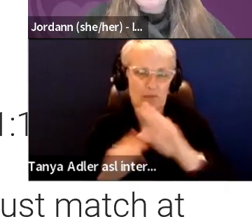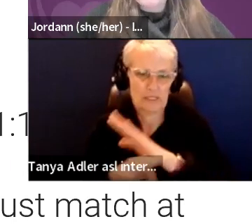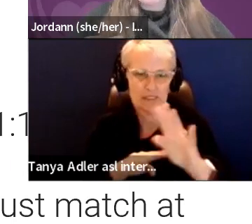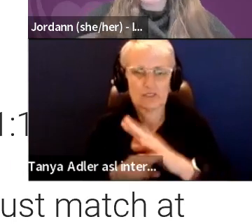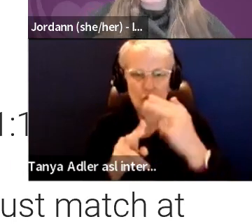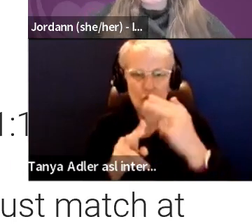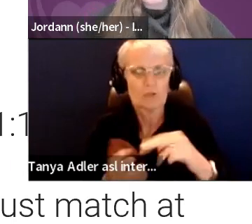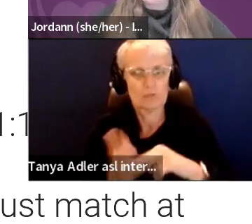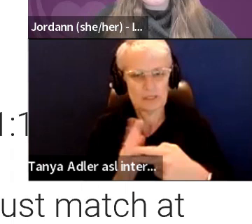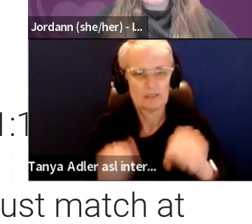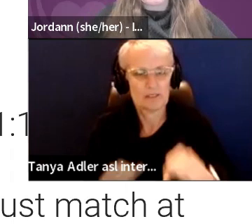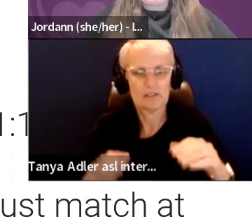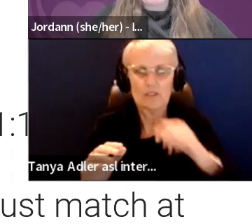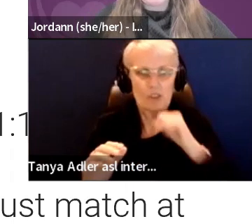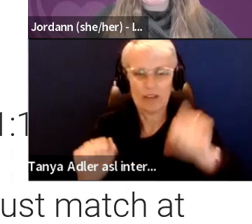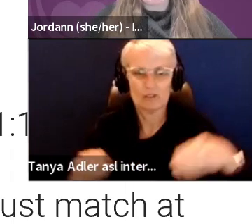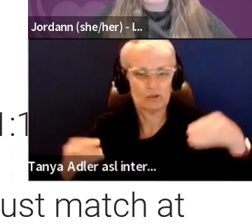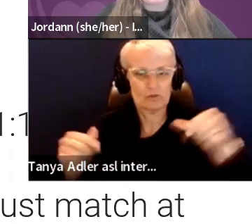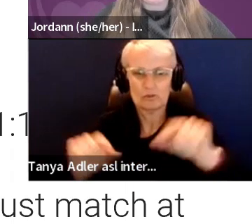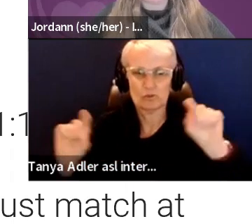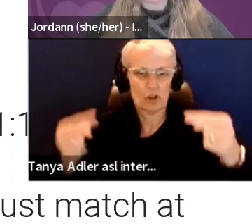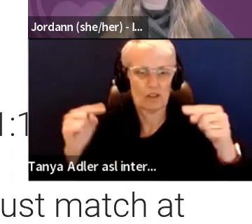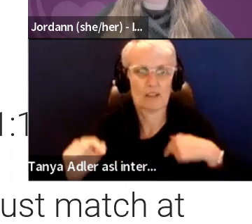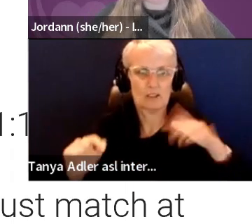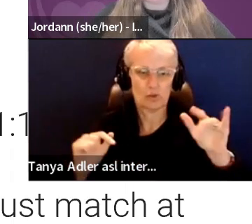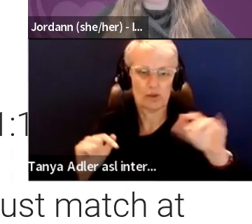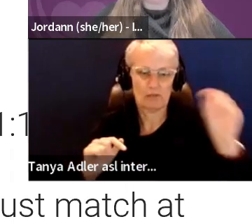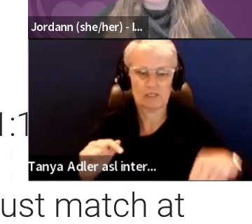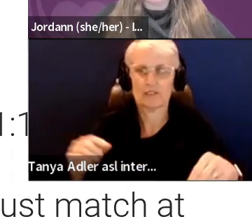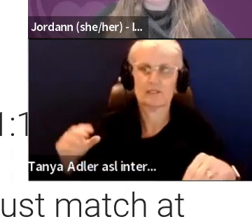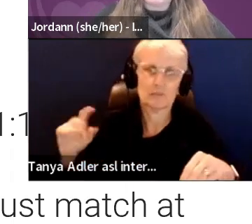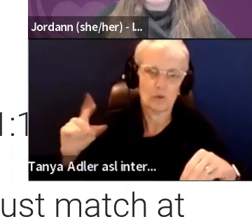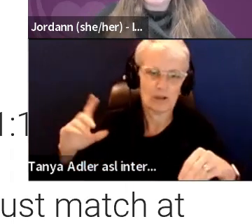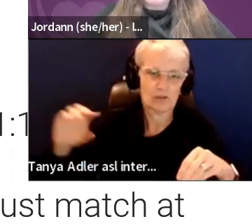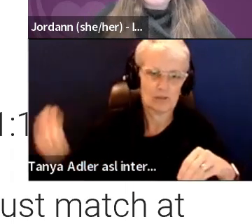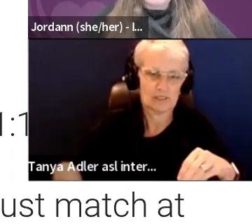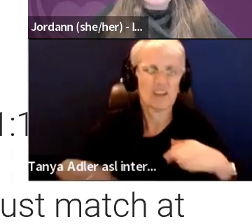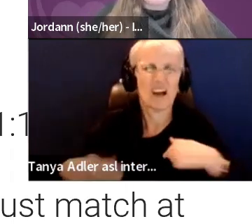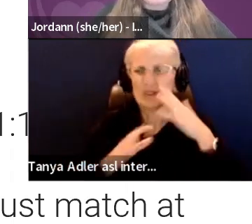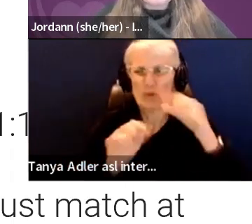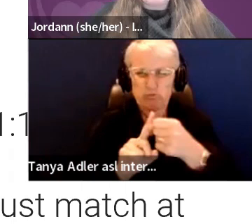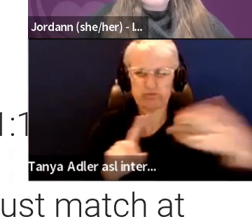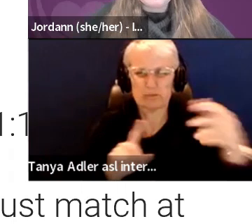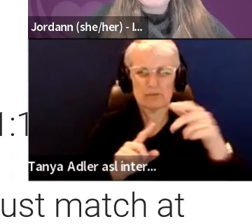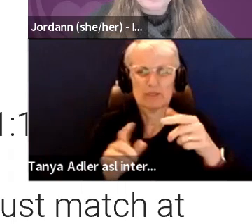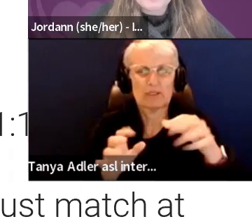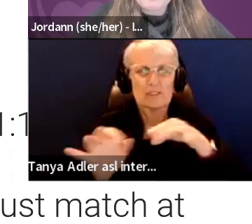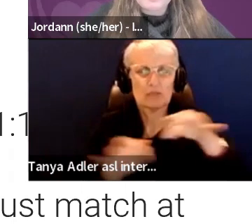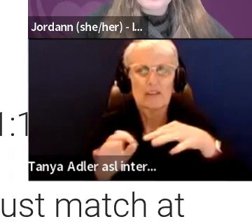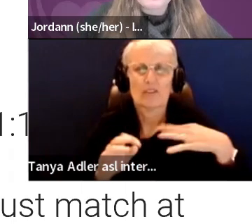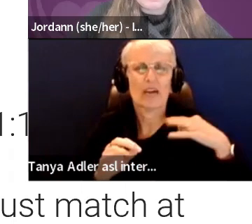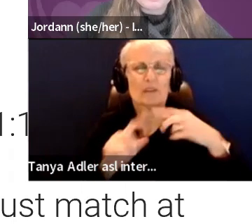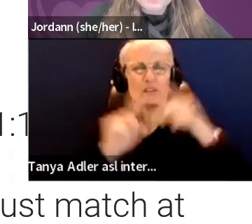program, and you can match the funds at 25%. I'll go into detail about what this means on the application